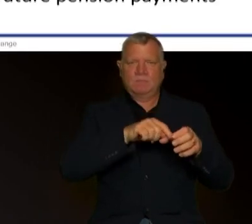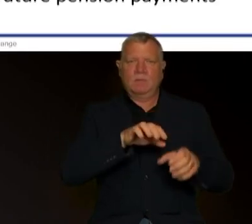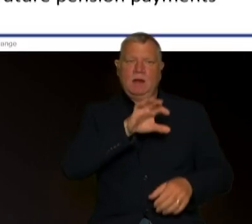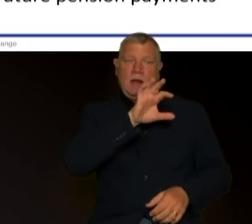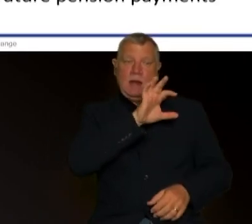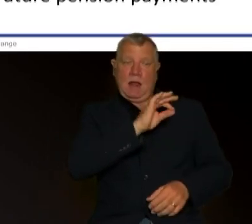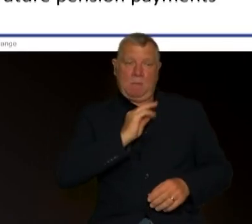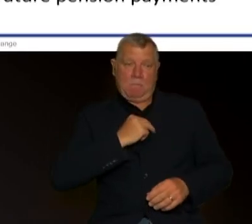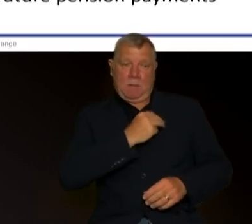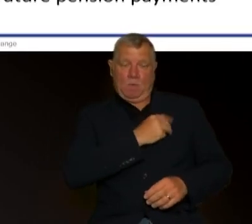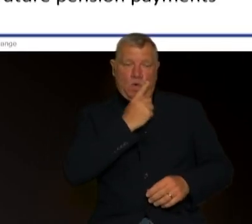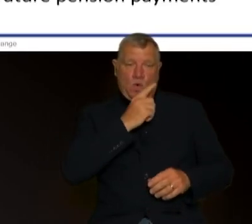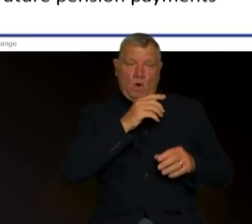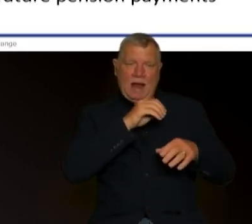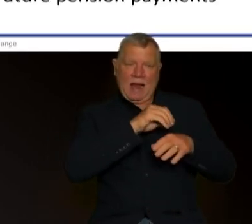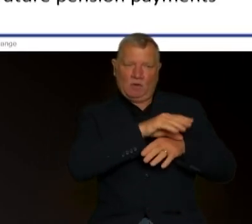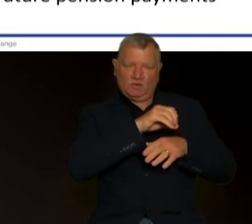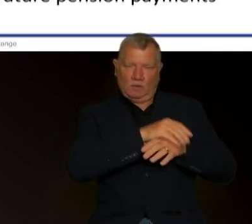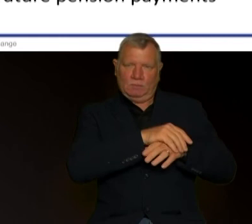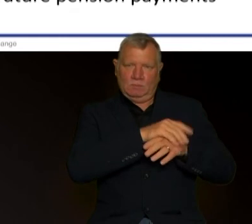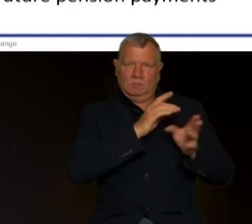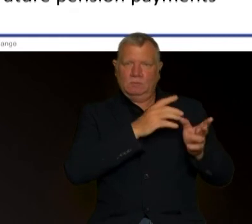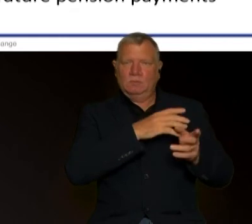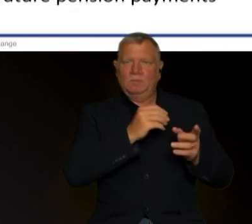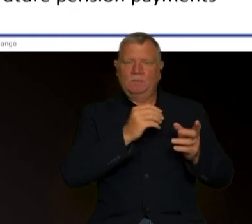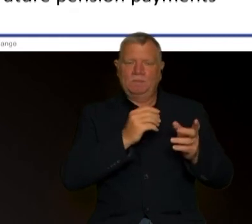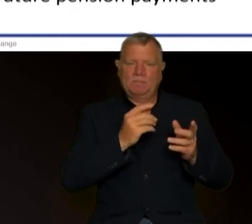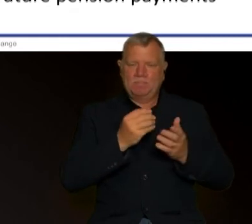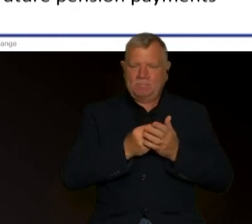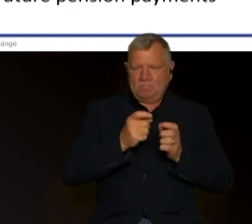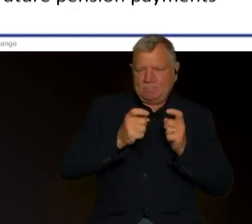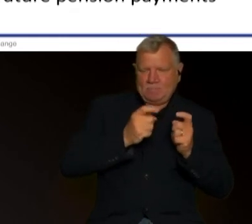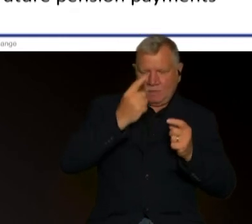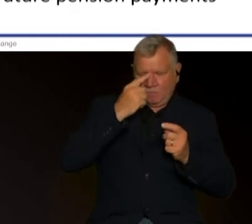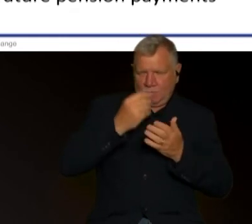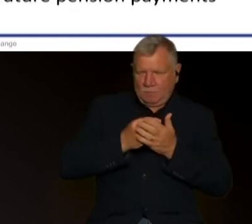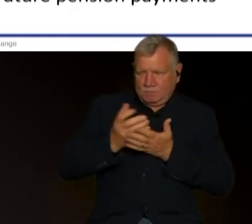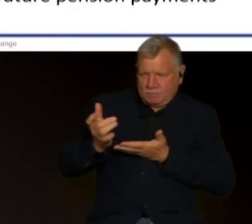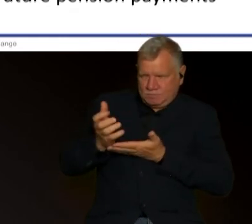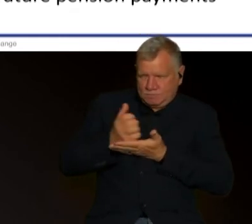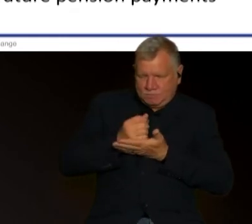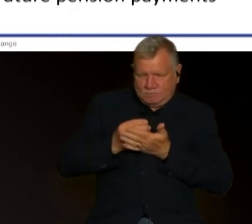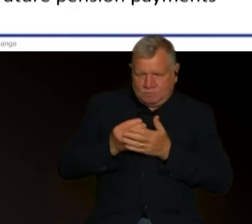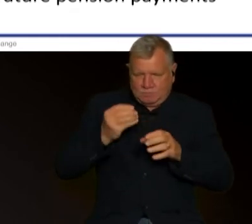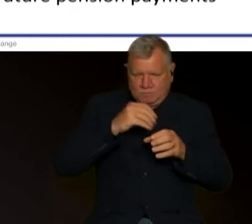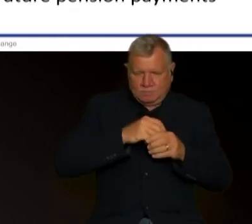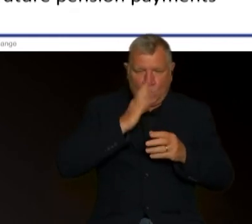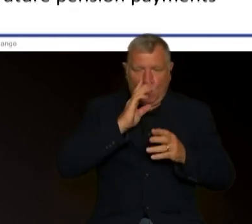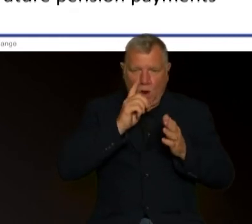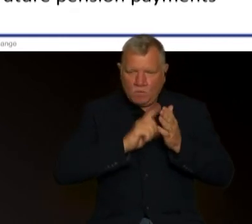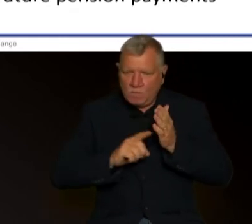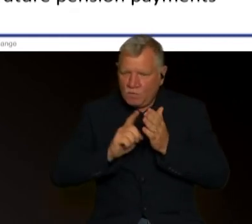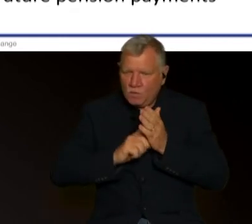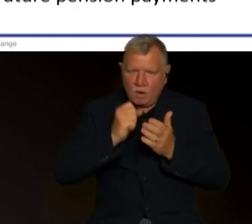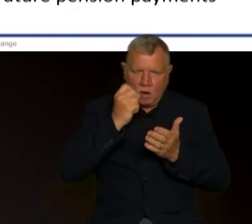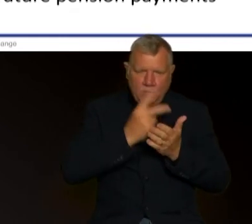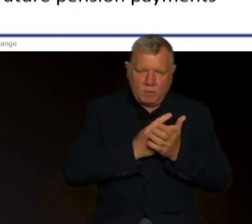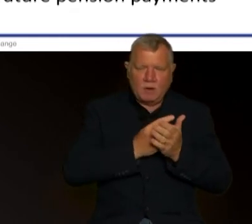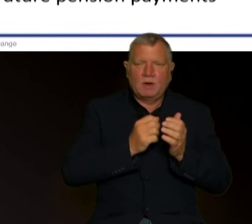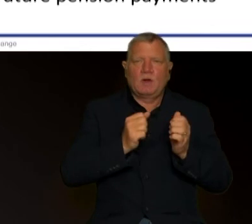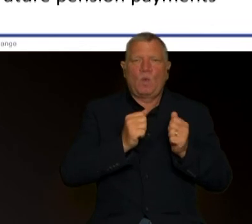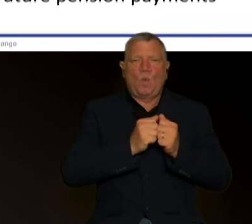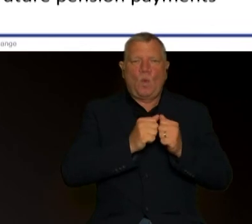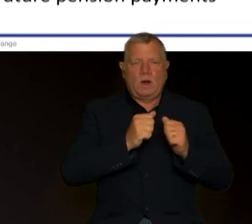Benefits Council oversees the collection of contributions and amounts required by the Plan of Adjustment and will review and approve withdrawal